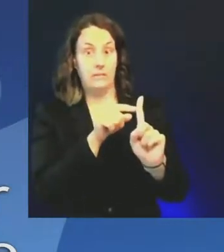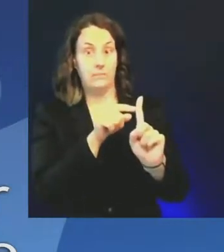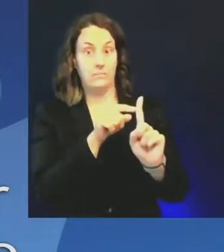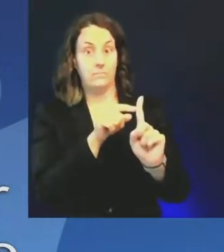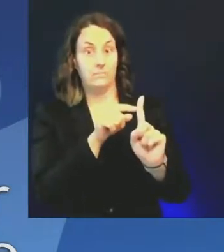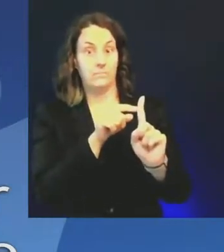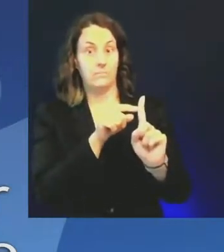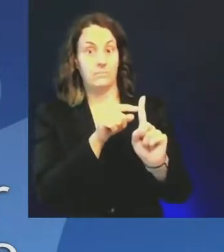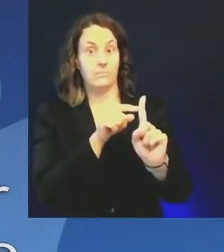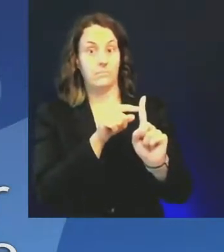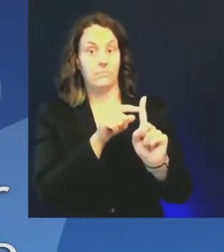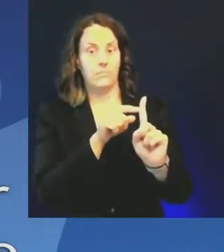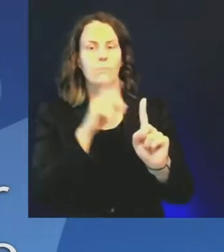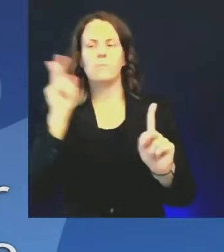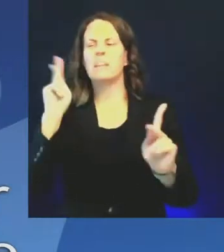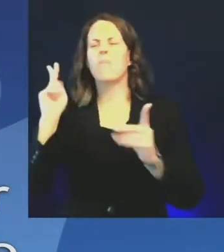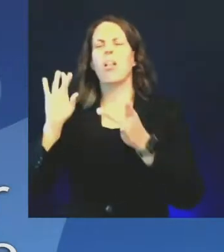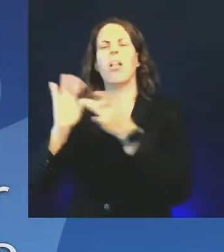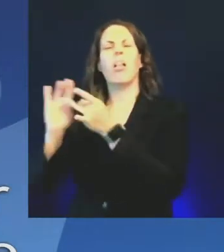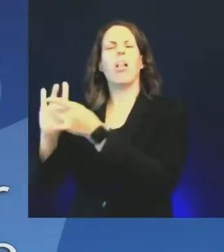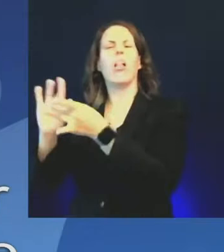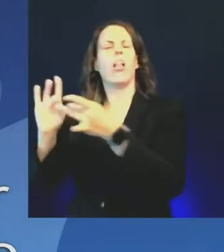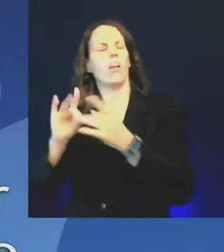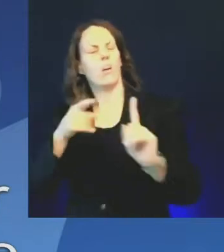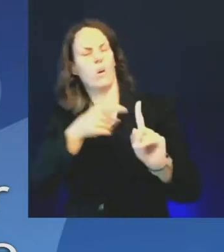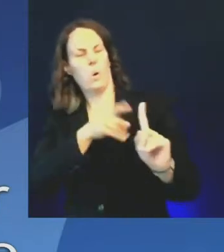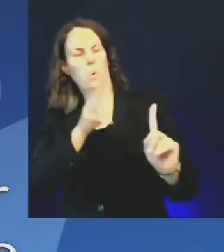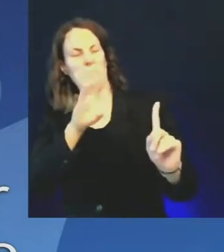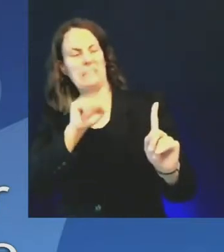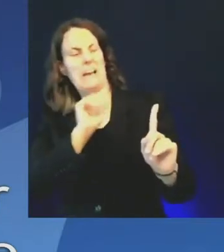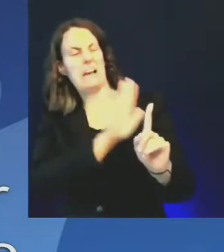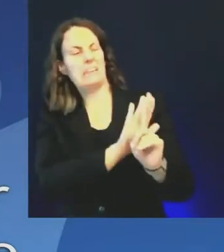funding in the recently signed state budget adequate?